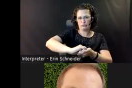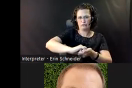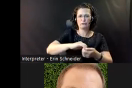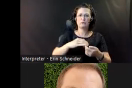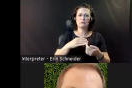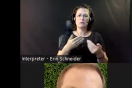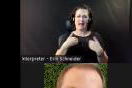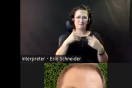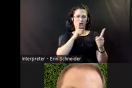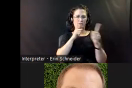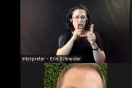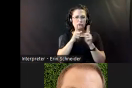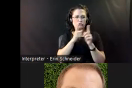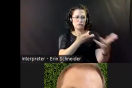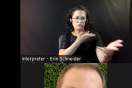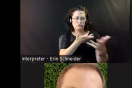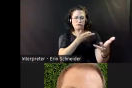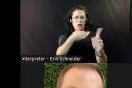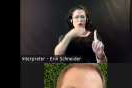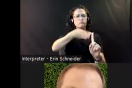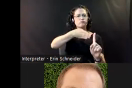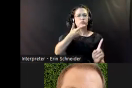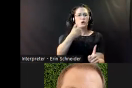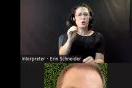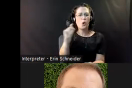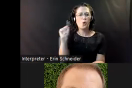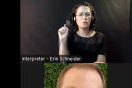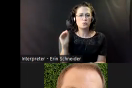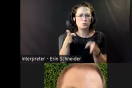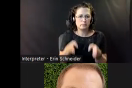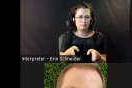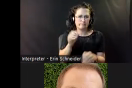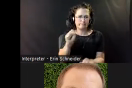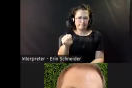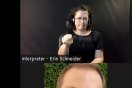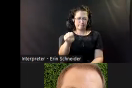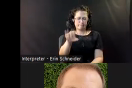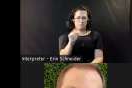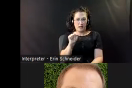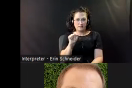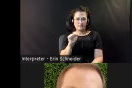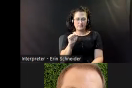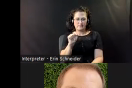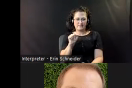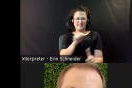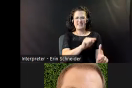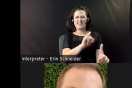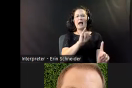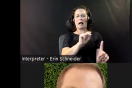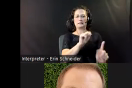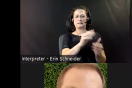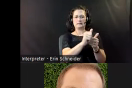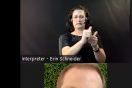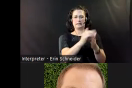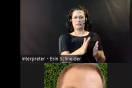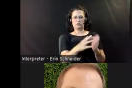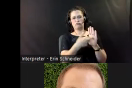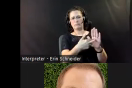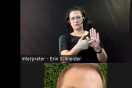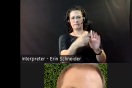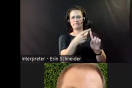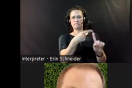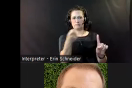So it is the go-to. As far as the business partner is concerned, this is the IT leader that I deal with. But they are